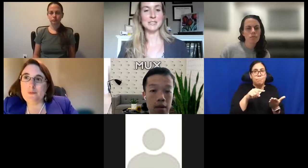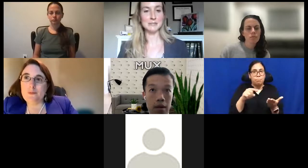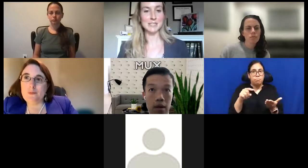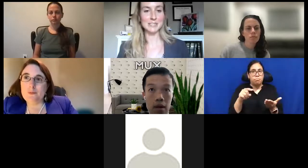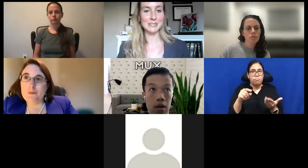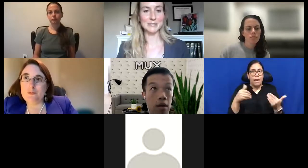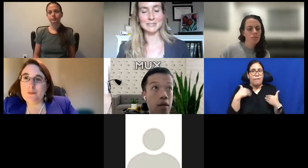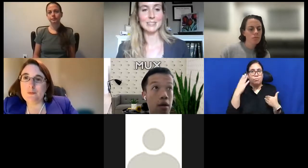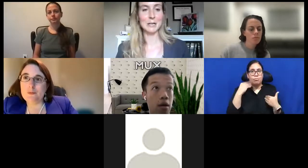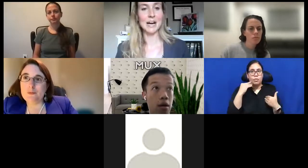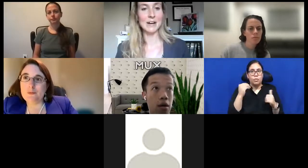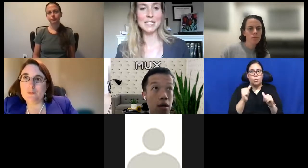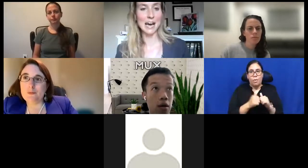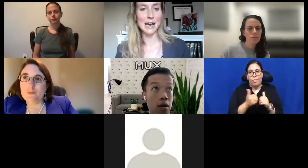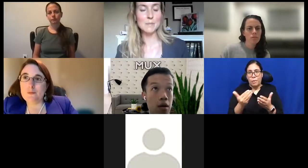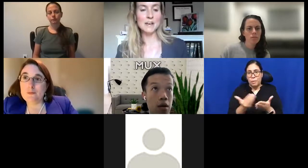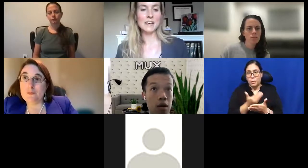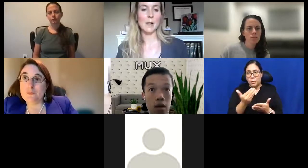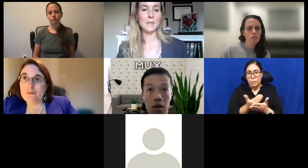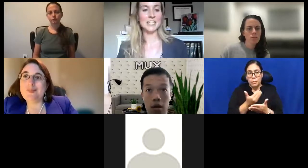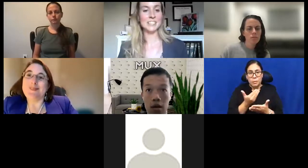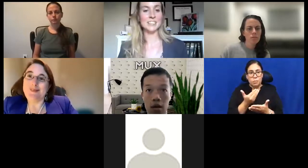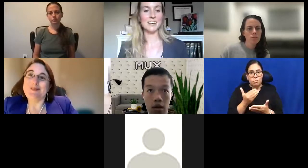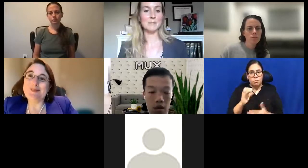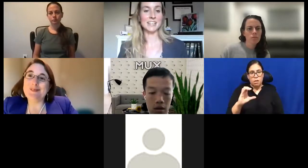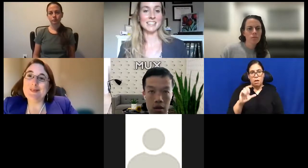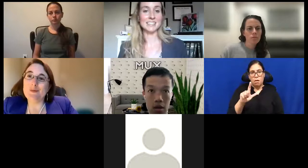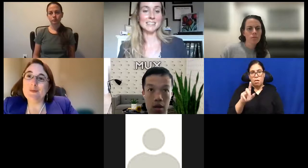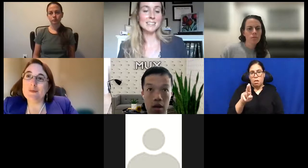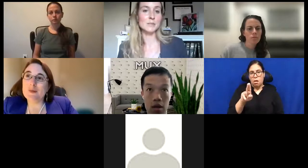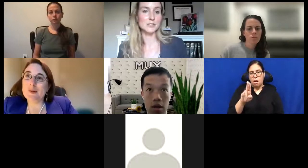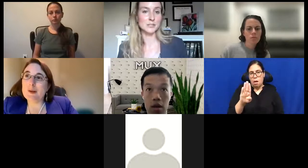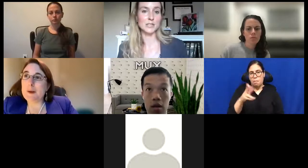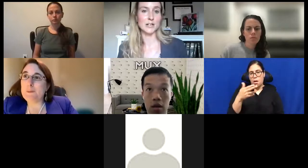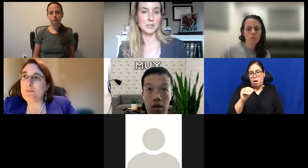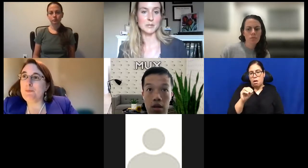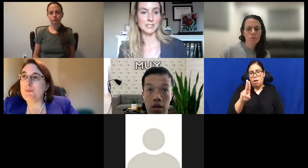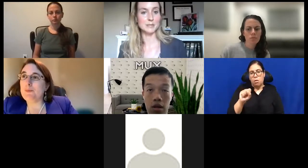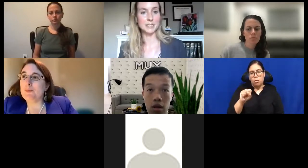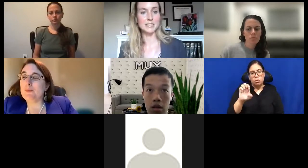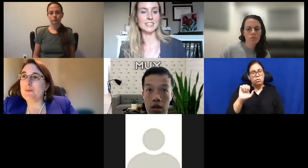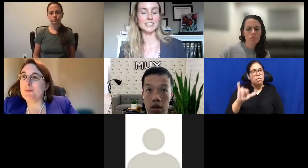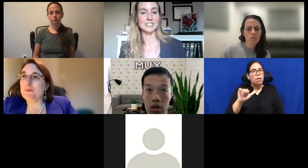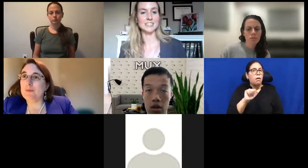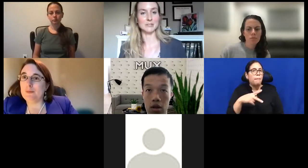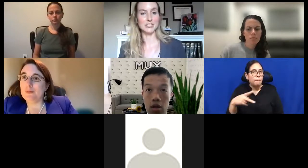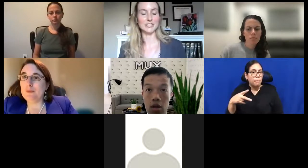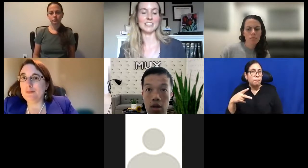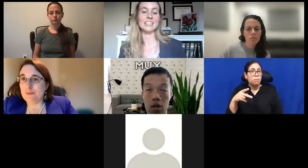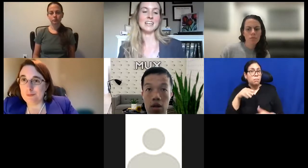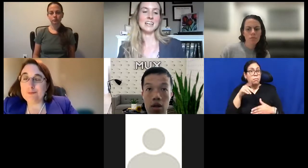some experience with the new Clubhouse app, but that's not been as accessible to a lot of people with disabilities, at